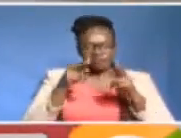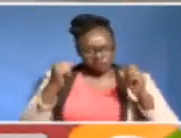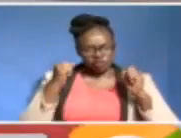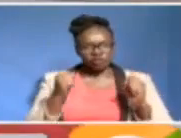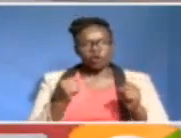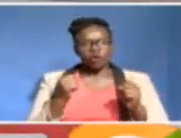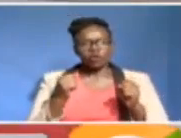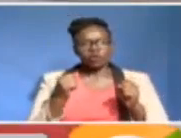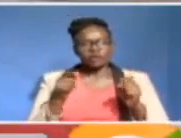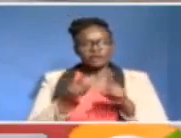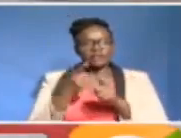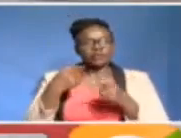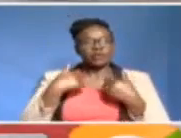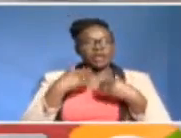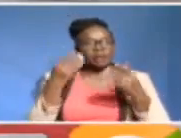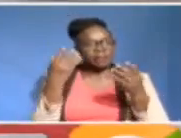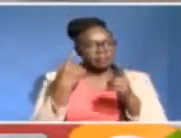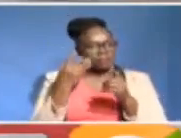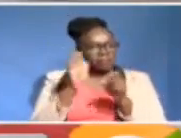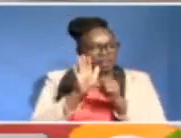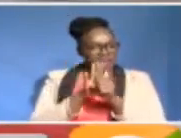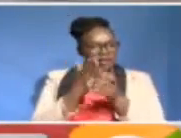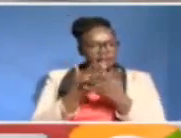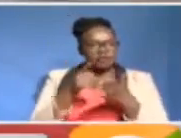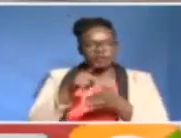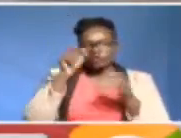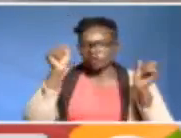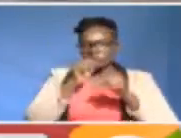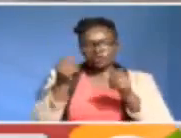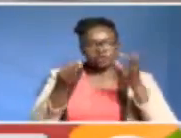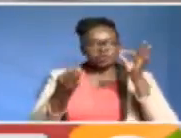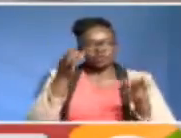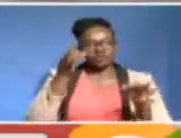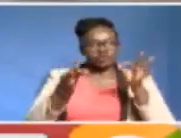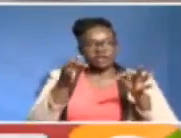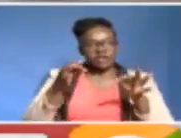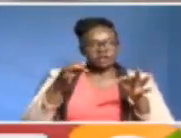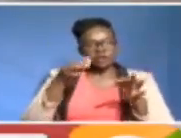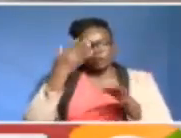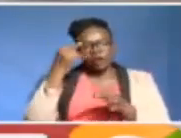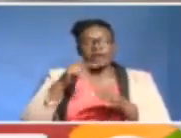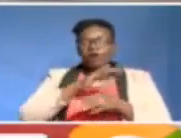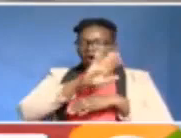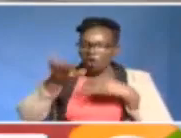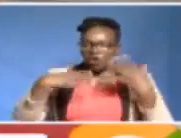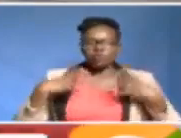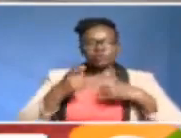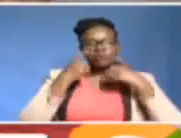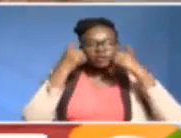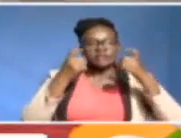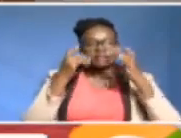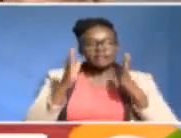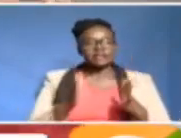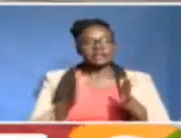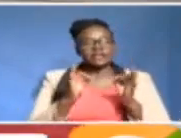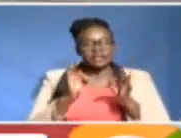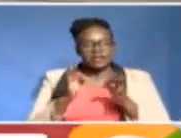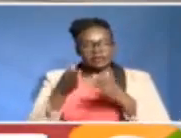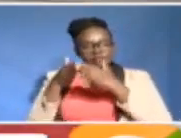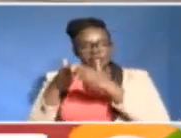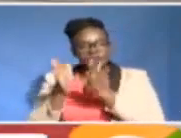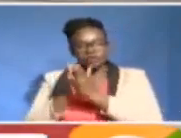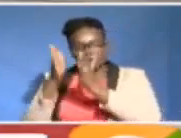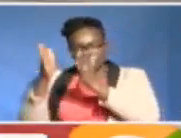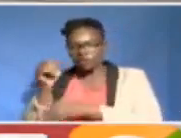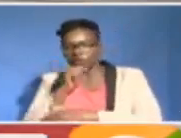we are doing. But let me tell you, you can't judge me, because I've seen differently. Everybody is a sinner. So if I slept with someone who's older just because he could